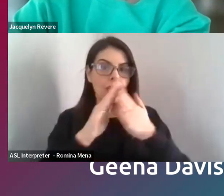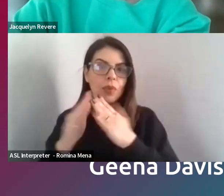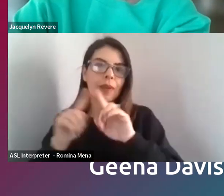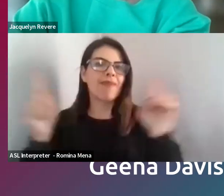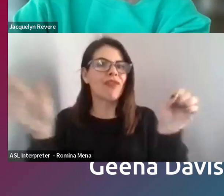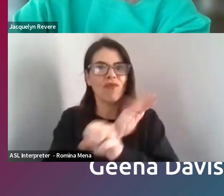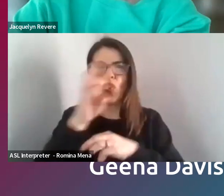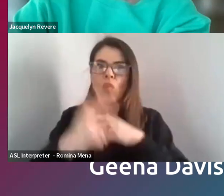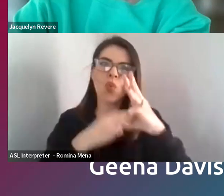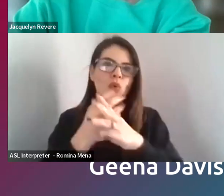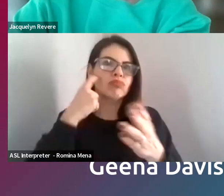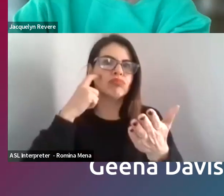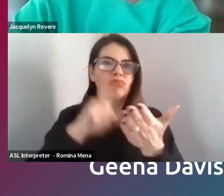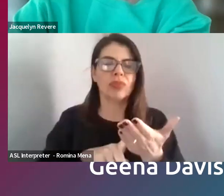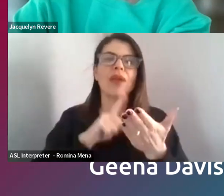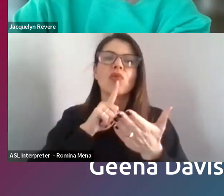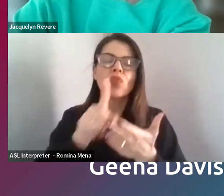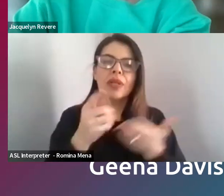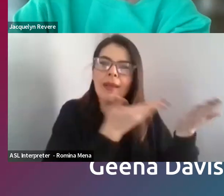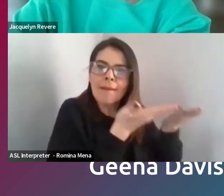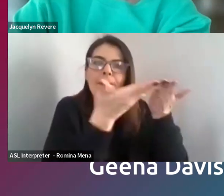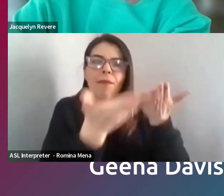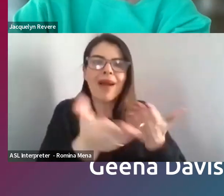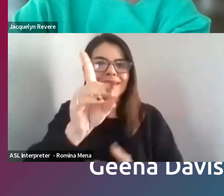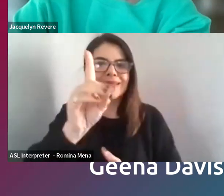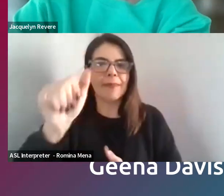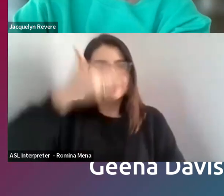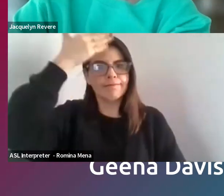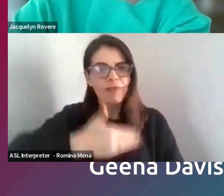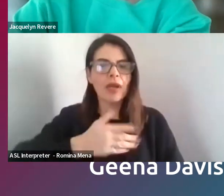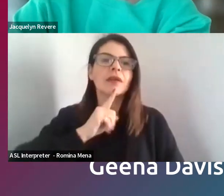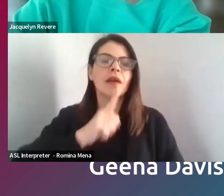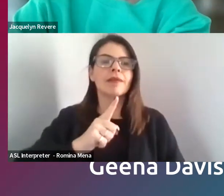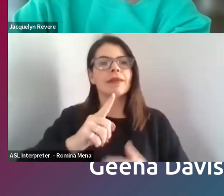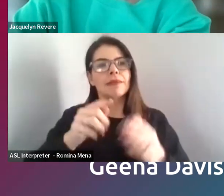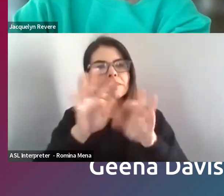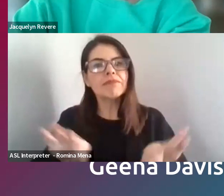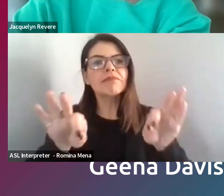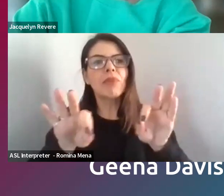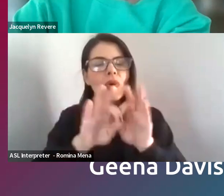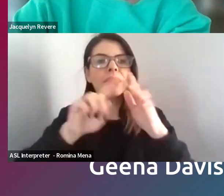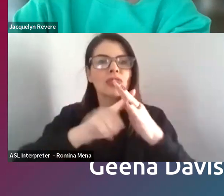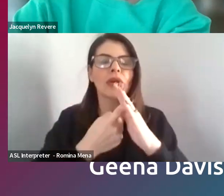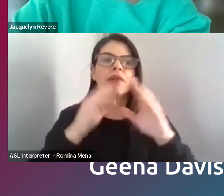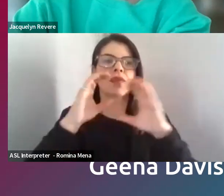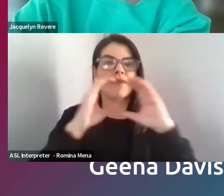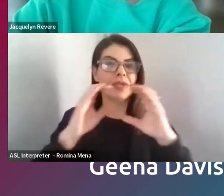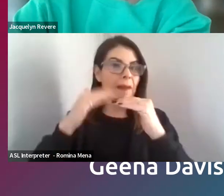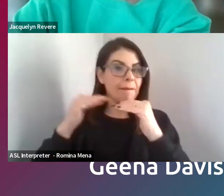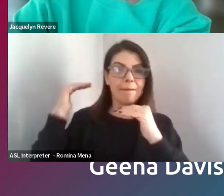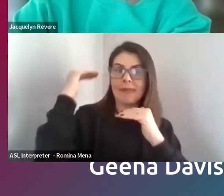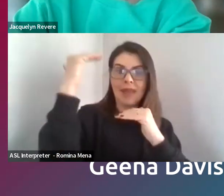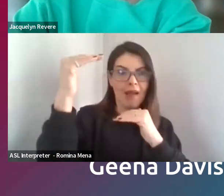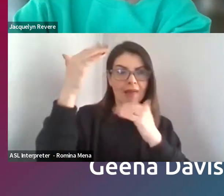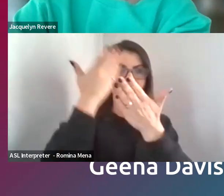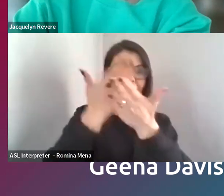the world at large. It brought disability to the forefront of conversations, and honestly, beyond just the fact